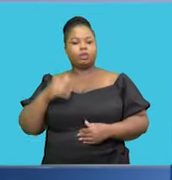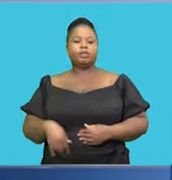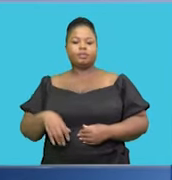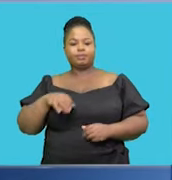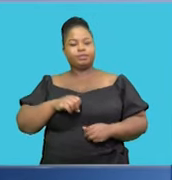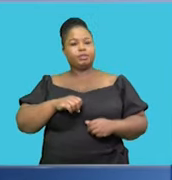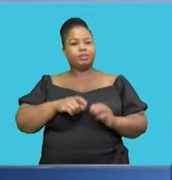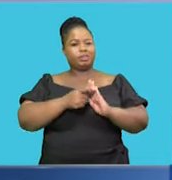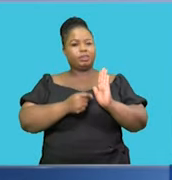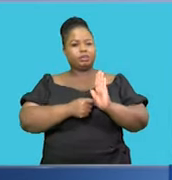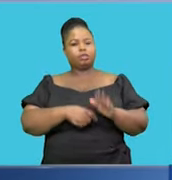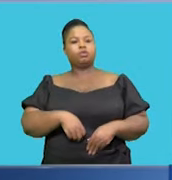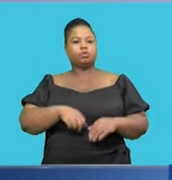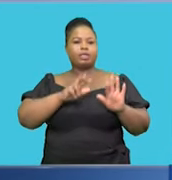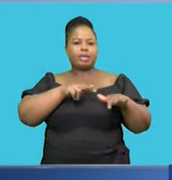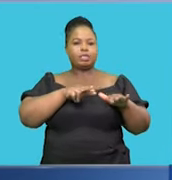chakamu